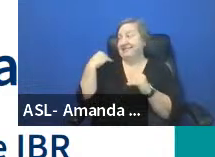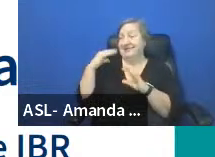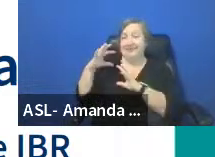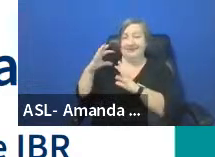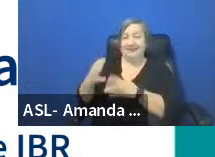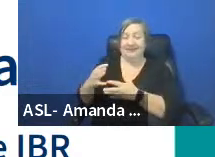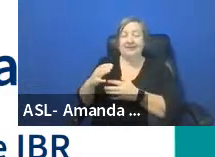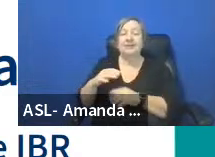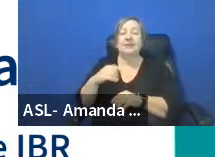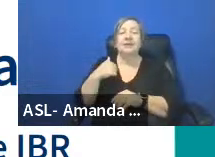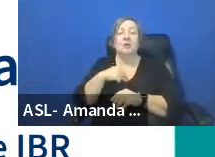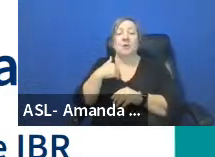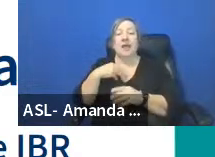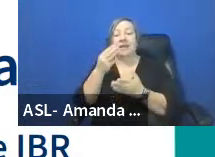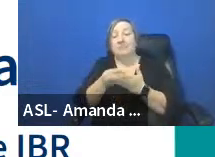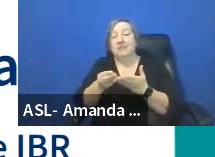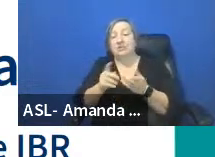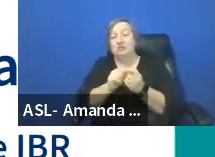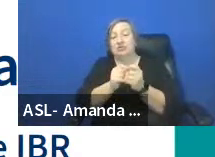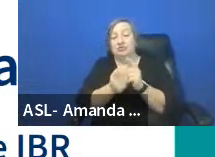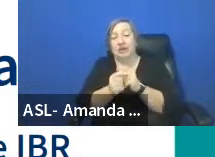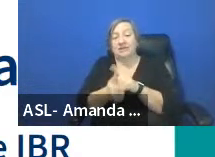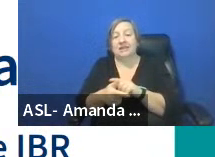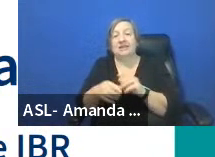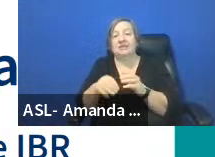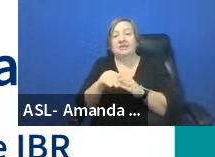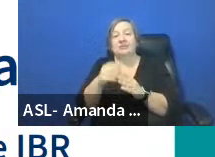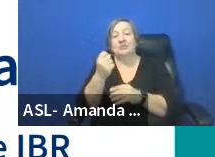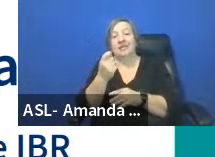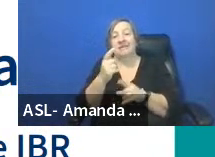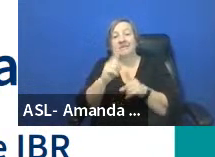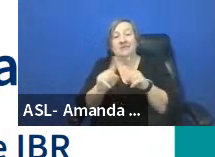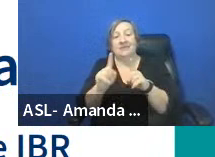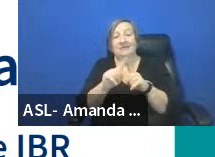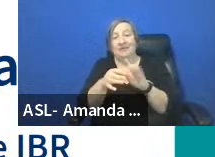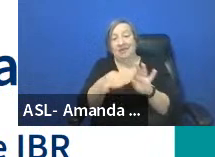we had materials translated into 11 different languages.